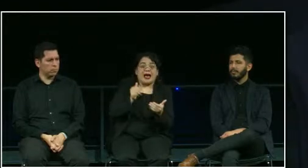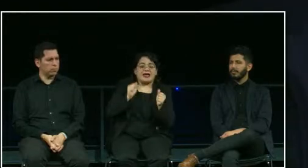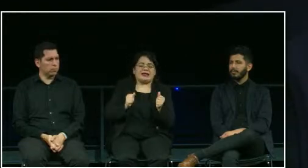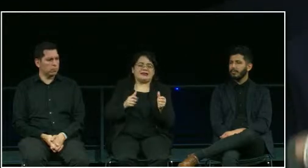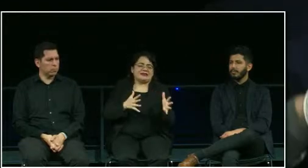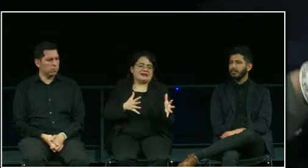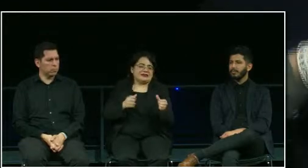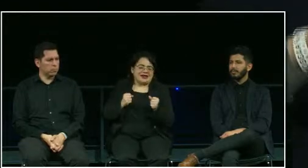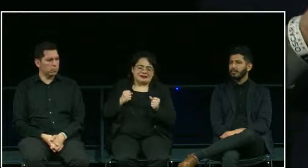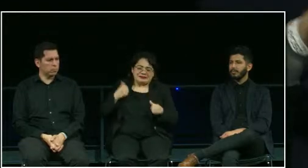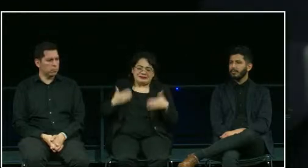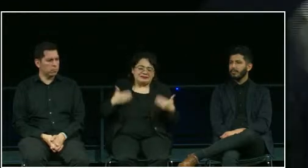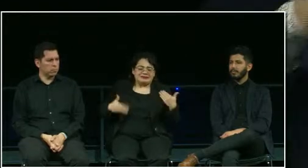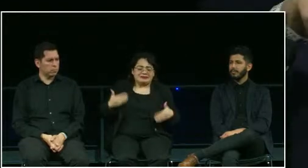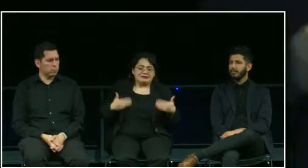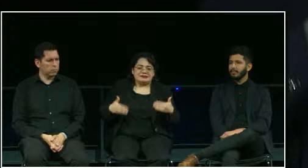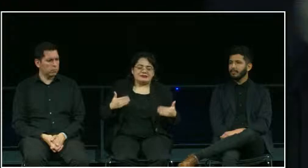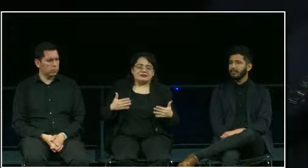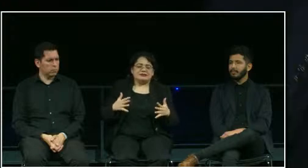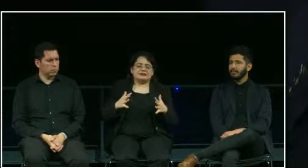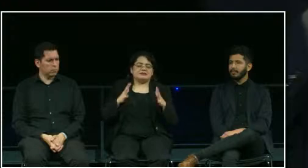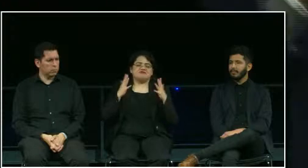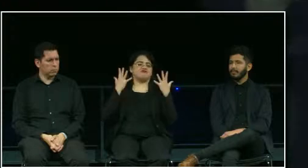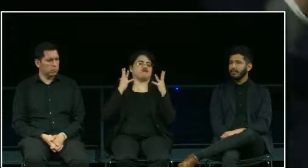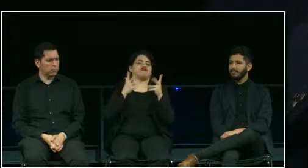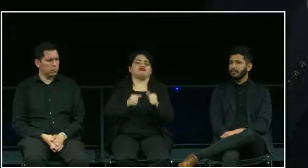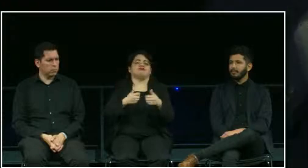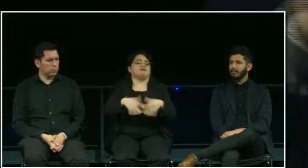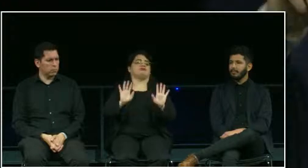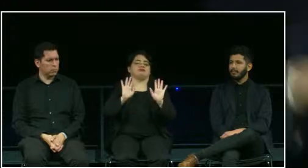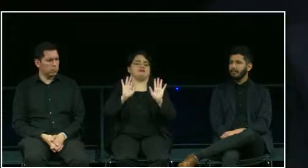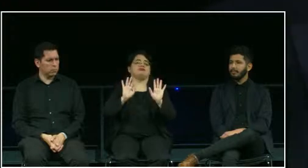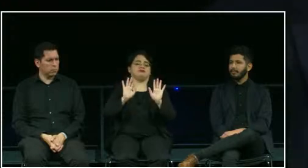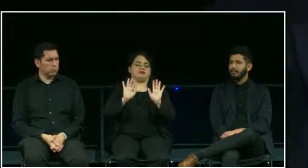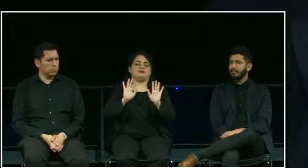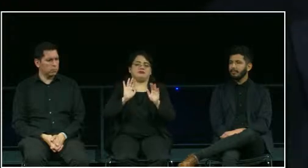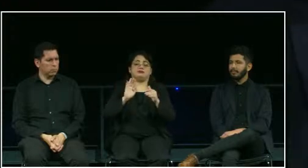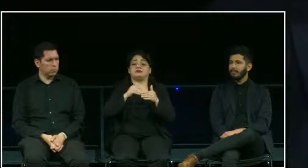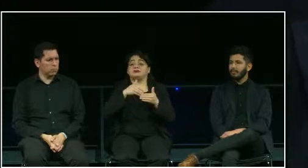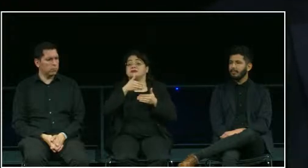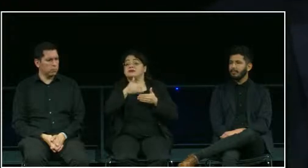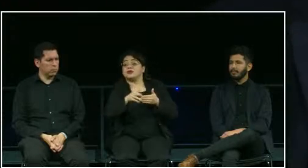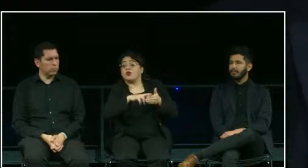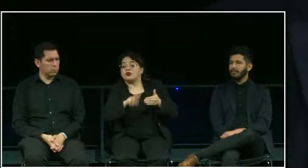faster. So we were kind of lucky we came up, starting to come up on the other side of